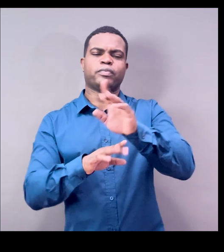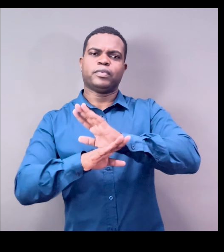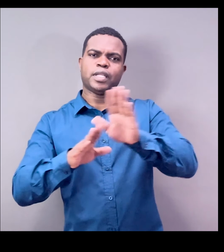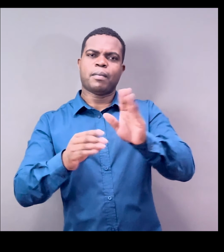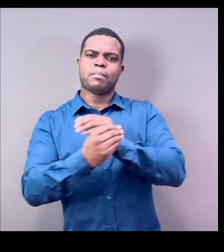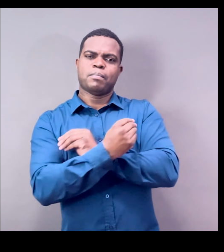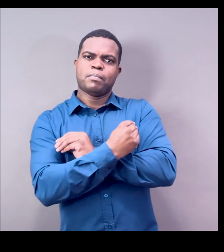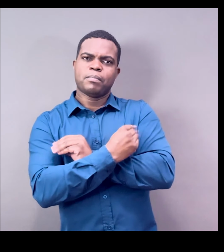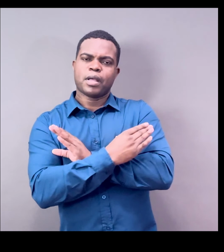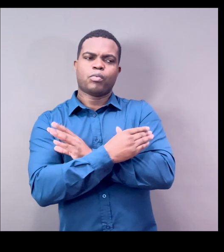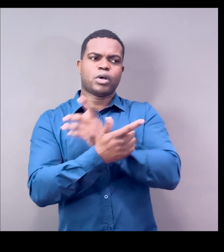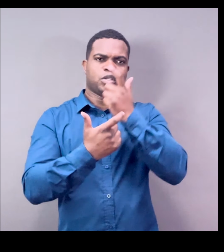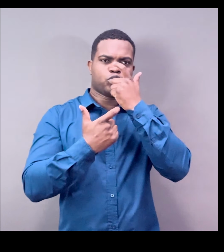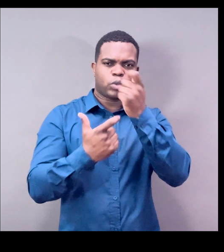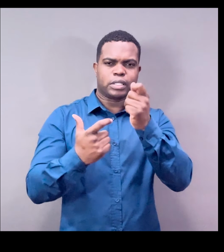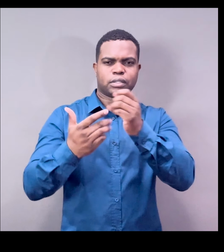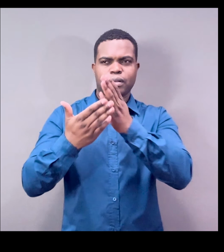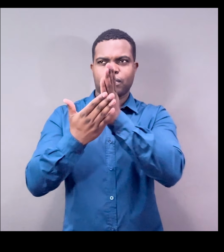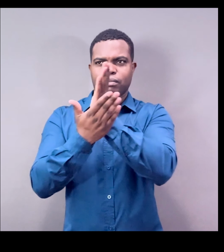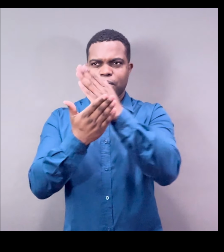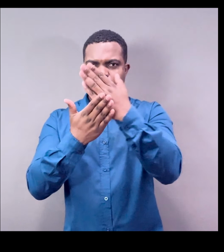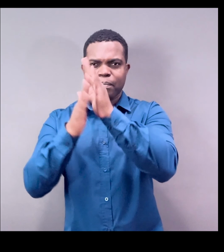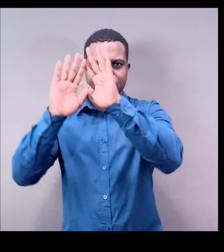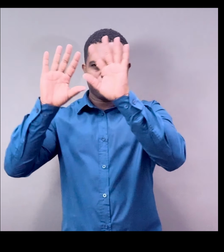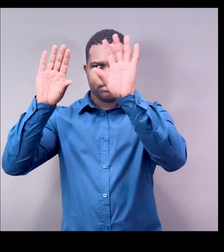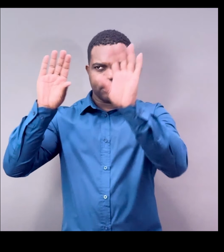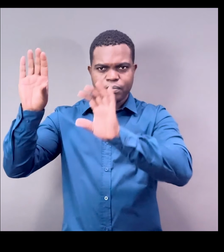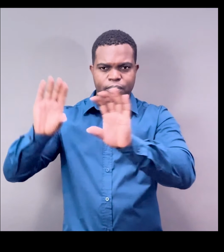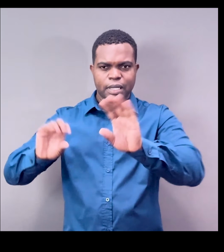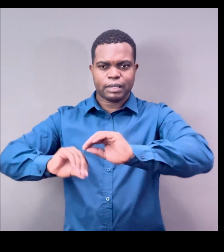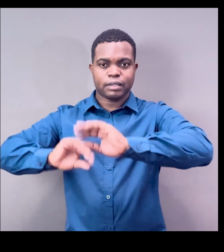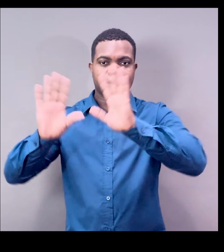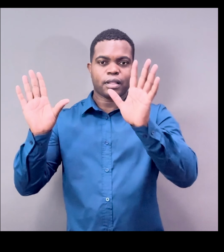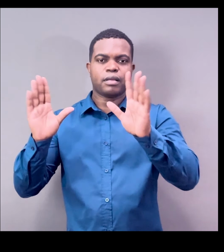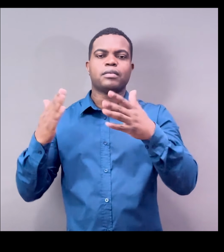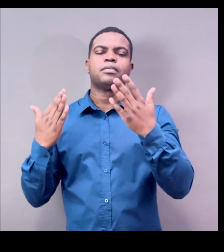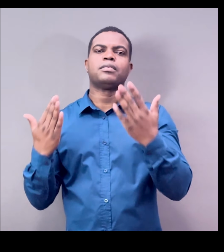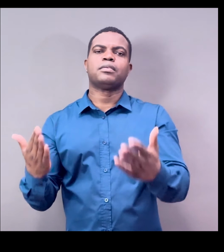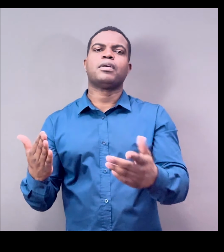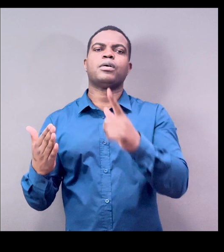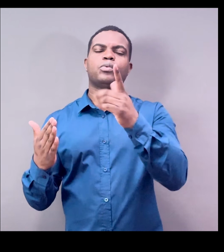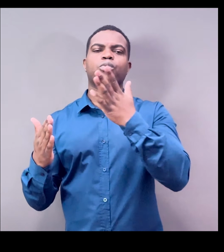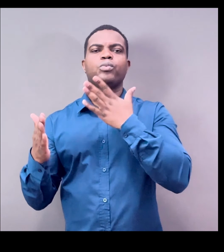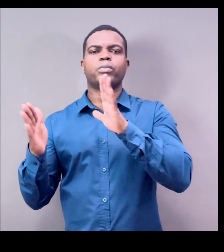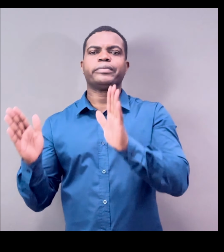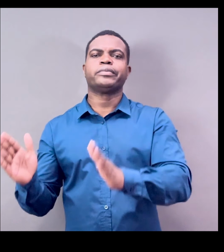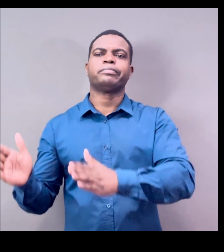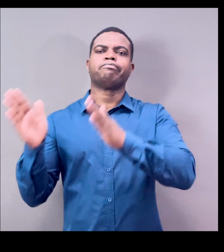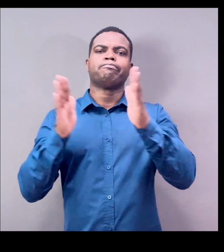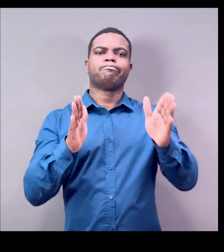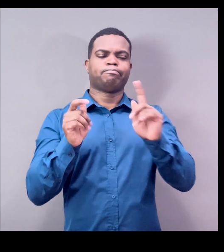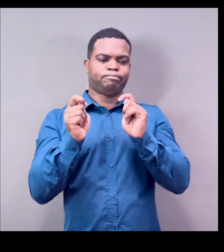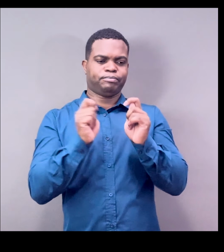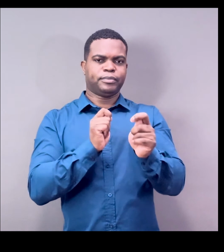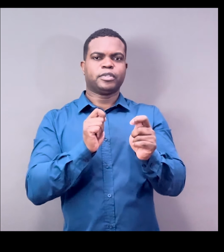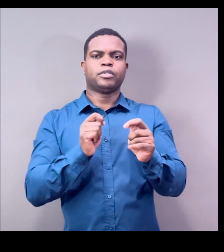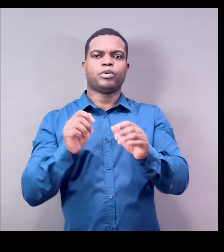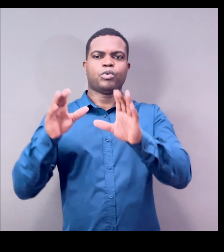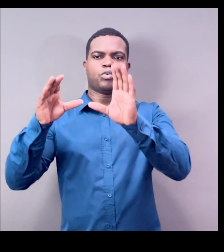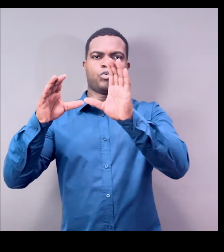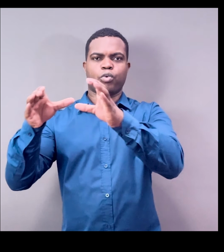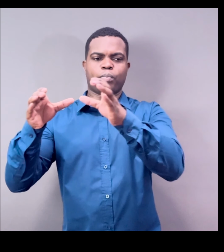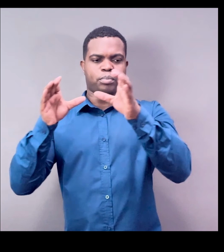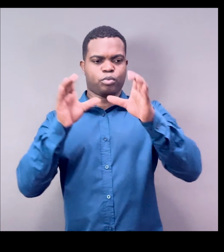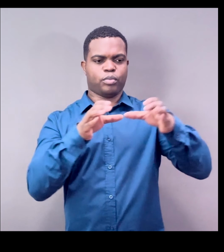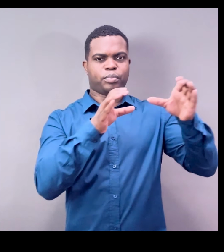the power interests of your stakeholders, you may now want to start grouping them based